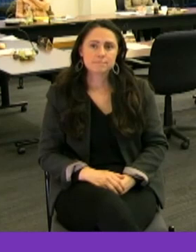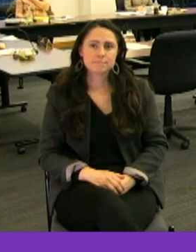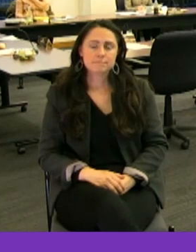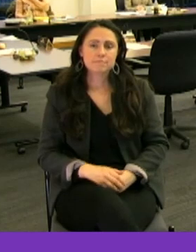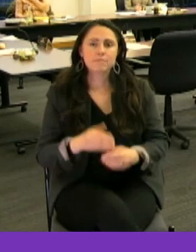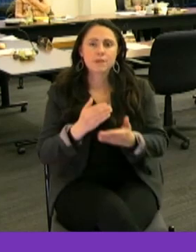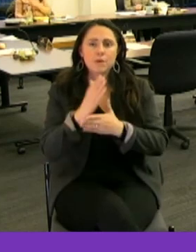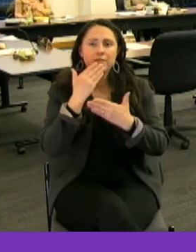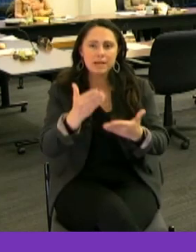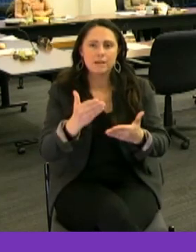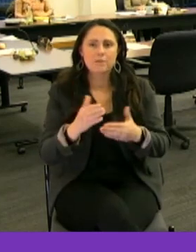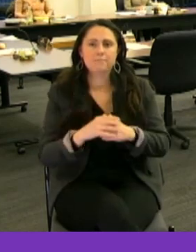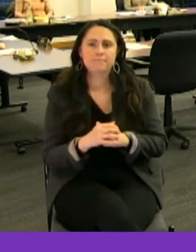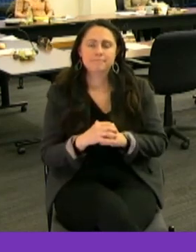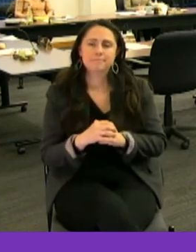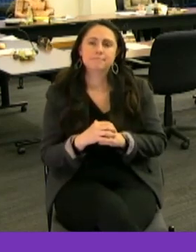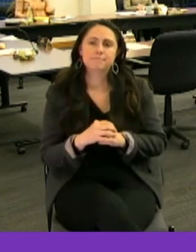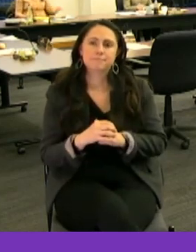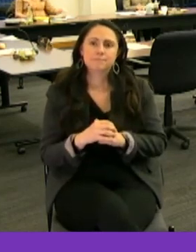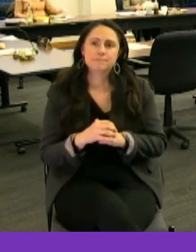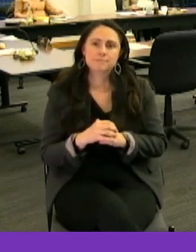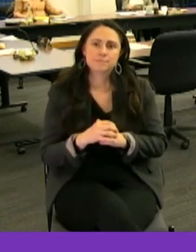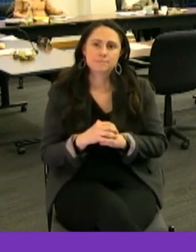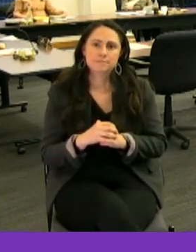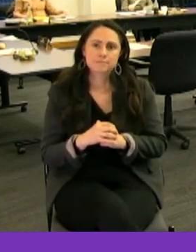All right, thank you.